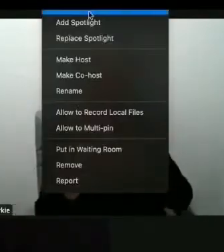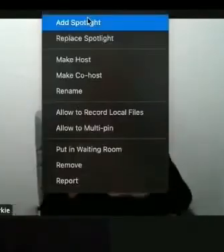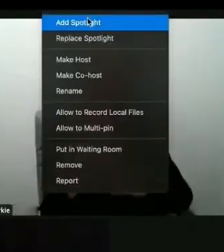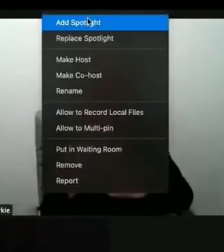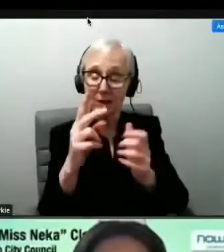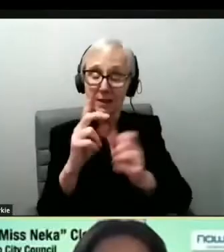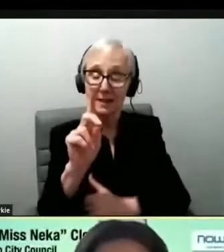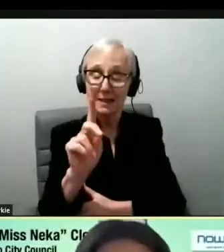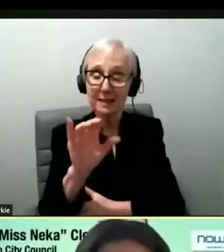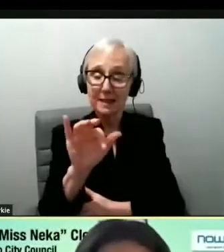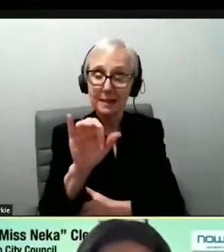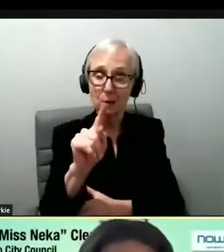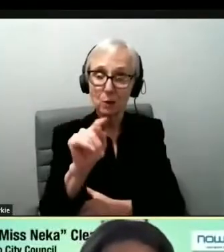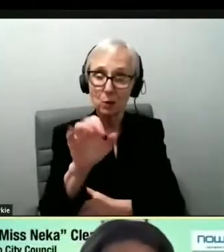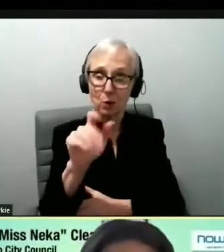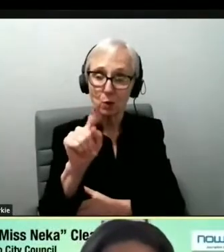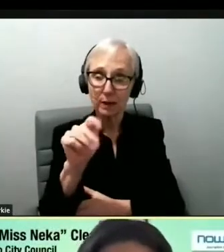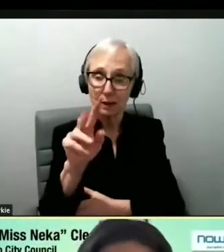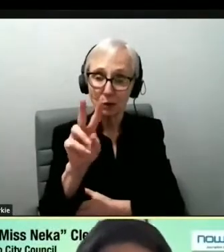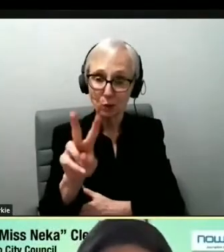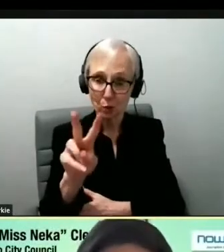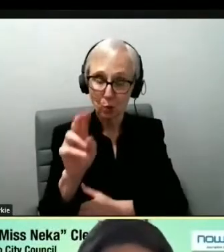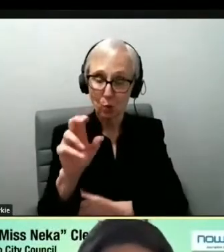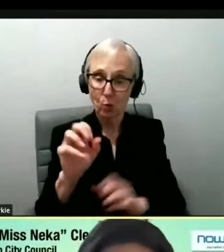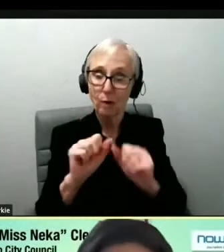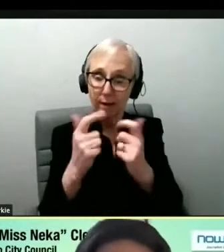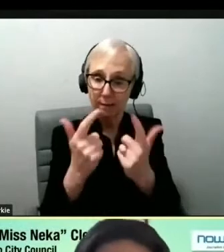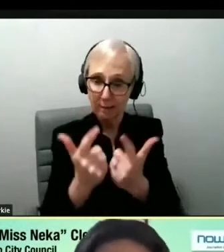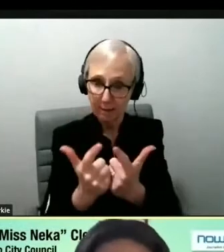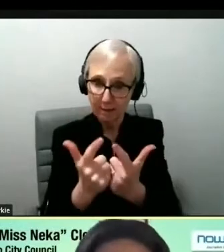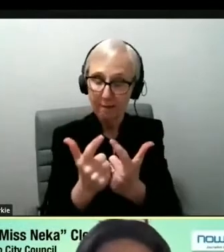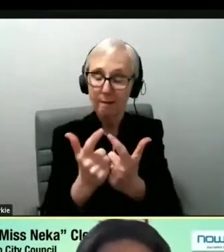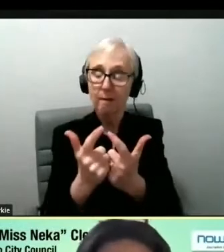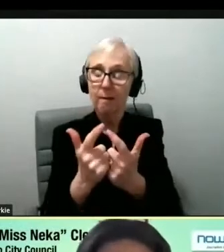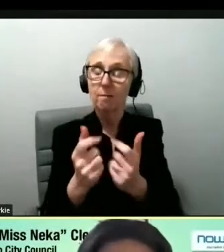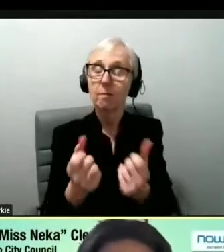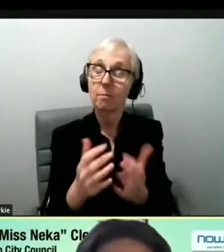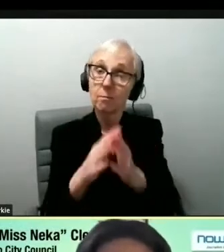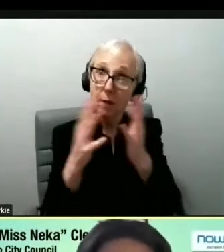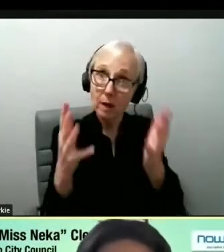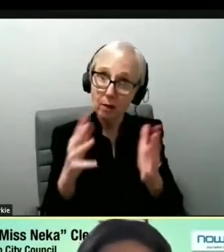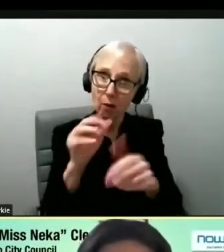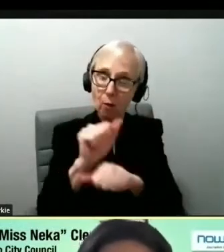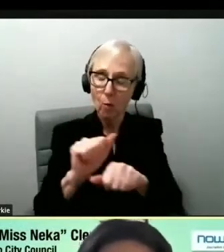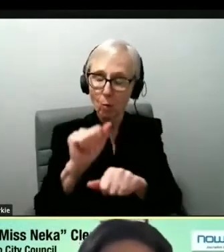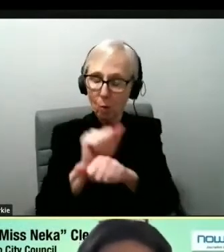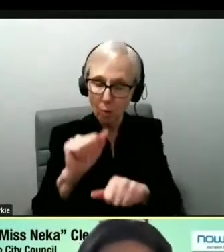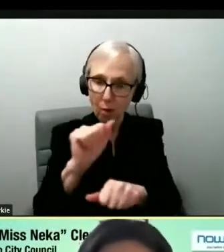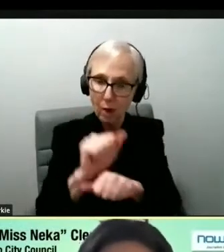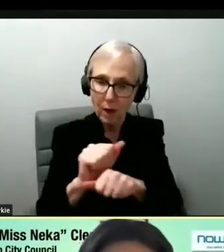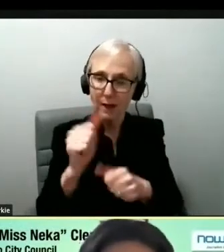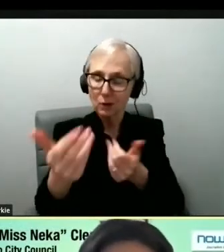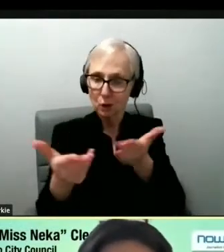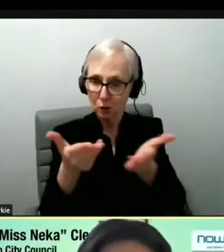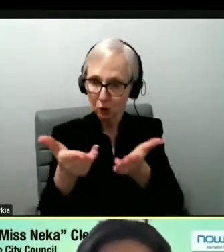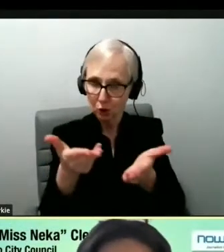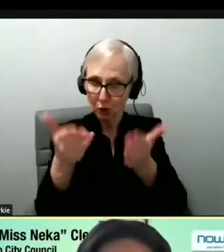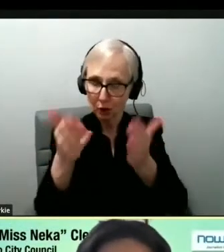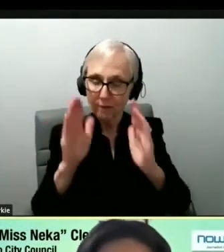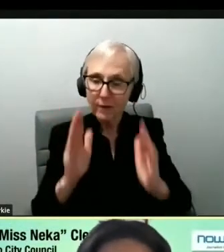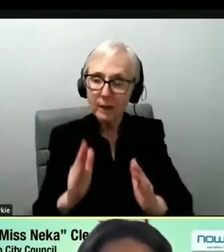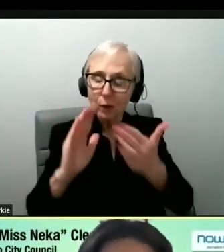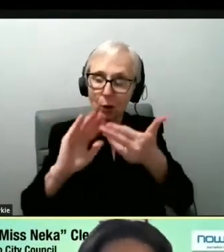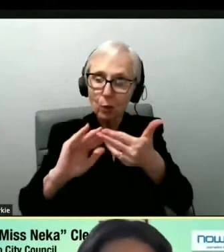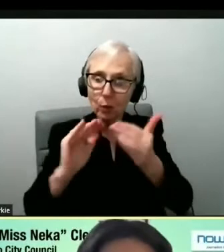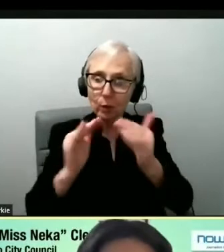that I've been doing for the last 10 years and a lot of my life, actually, because I see myself as a servant to the community.